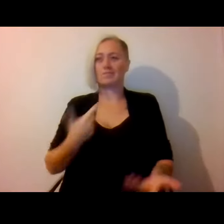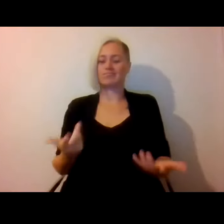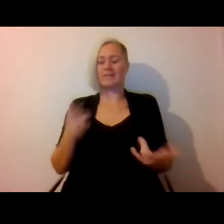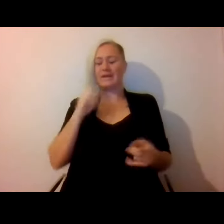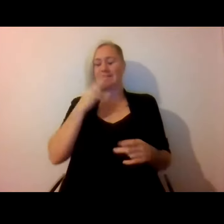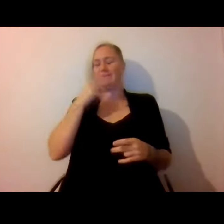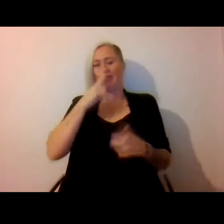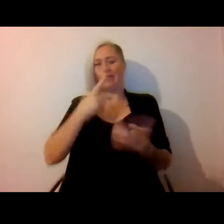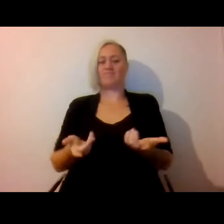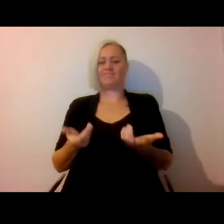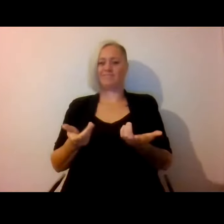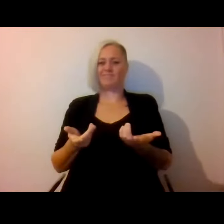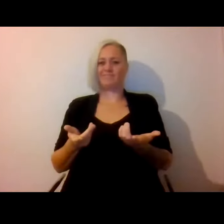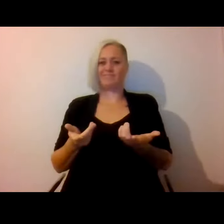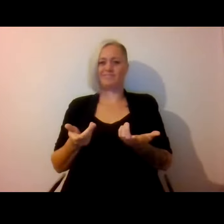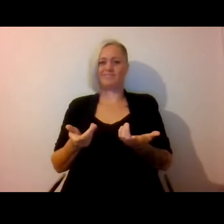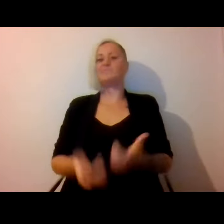And